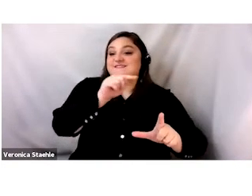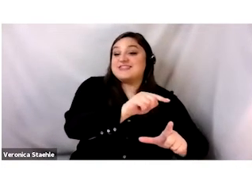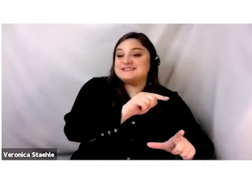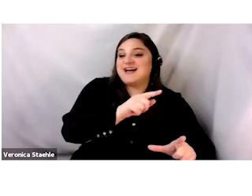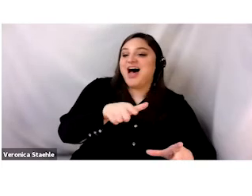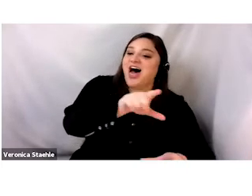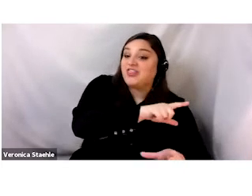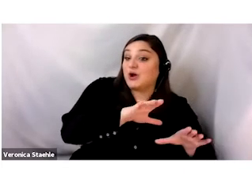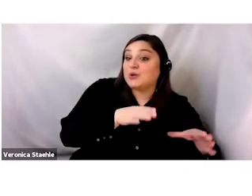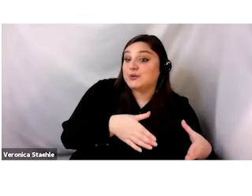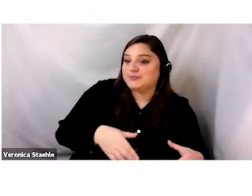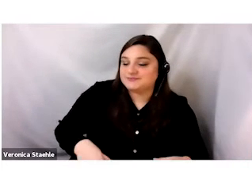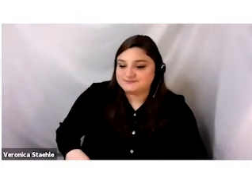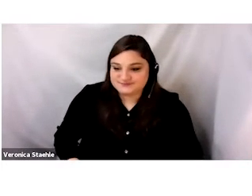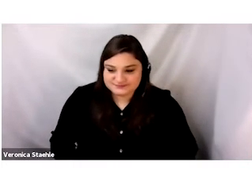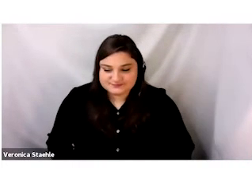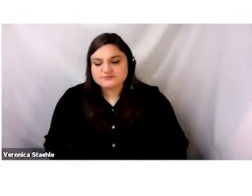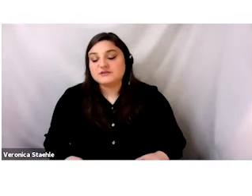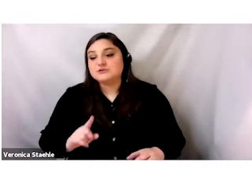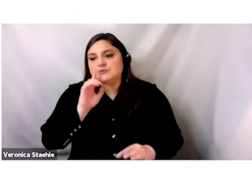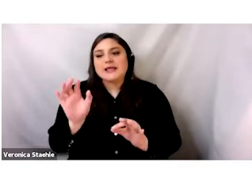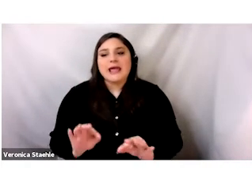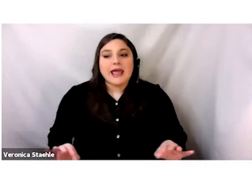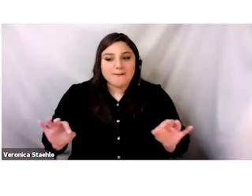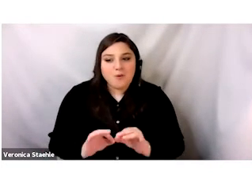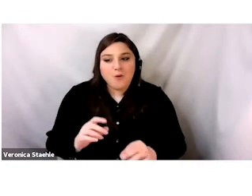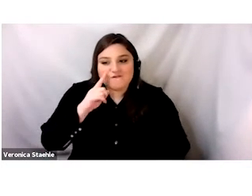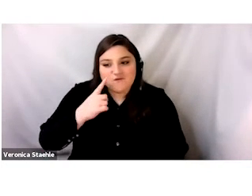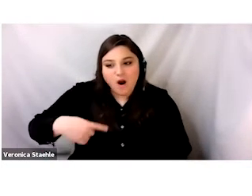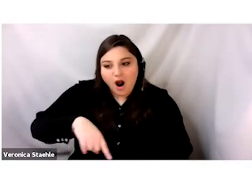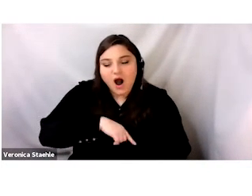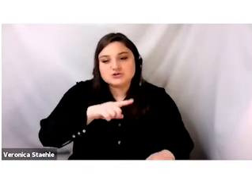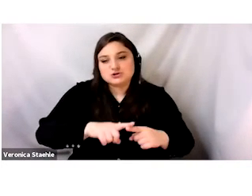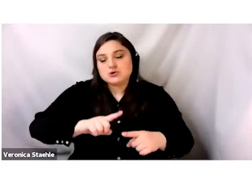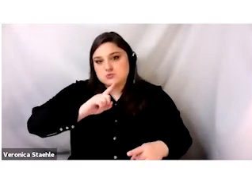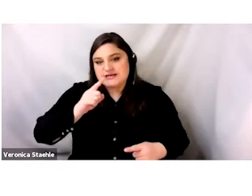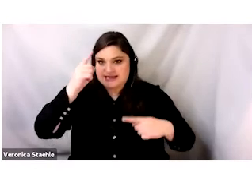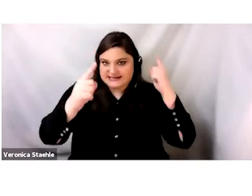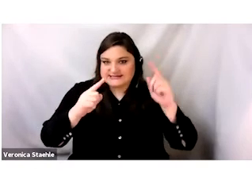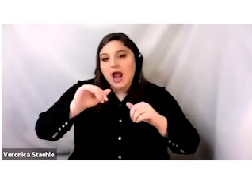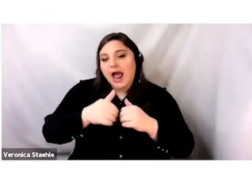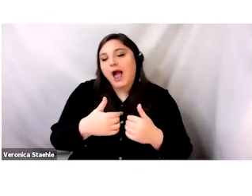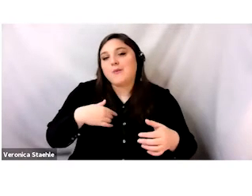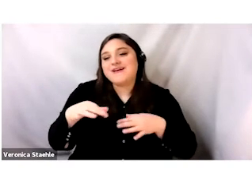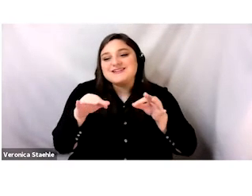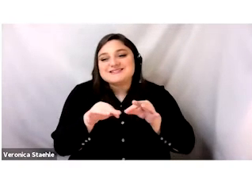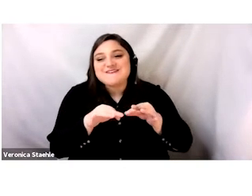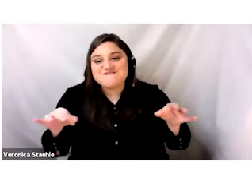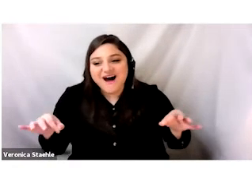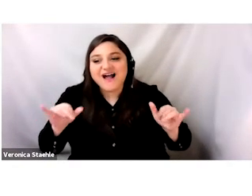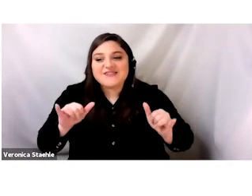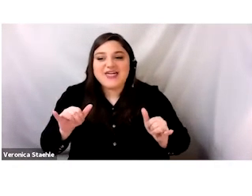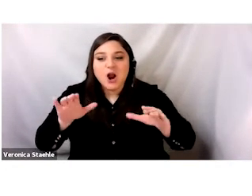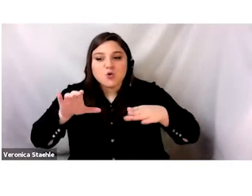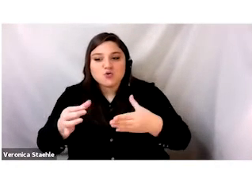And so really thinking through, how do we define the audience of focus, even beyond just, I'm just going to use myself as an